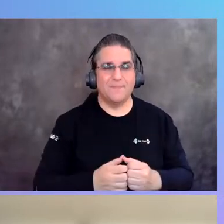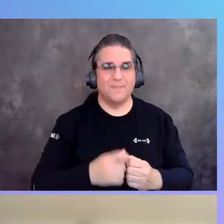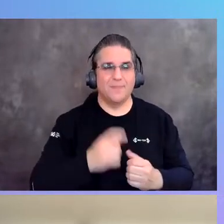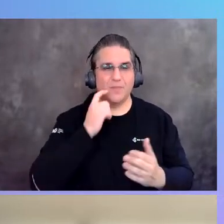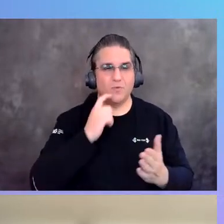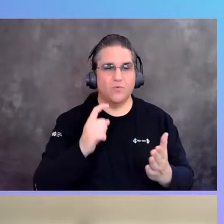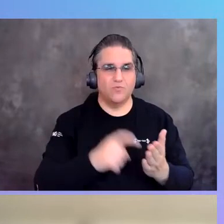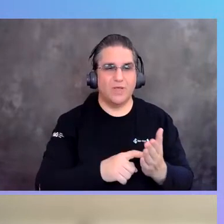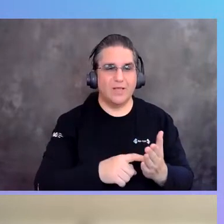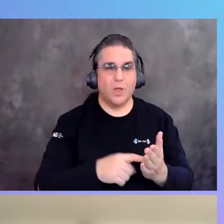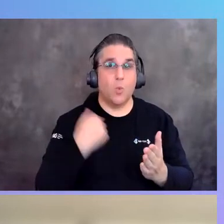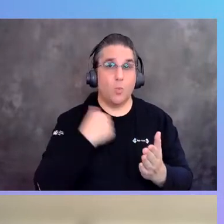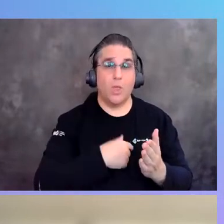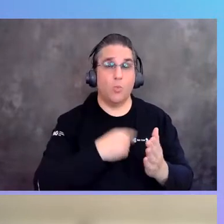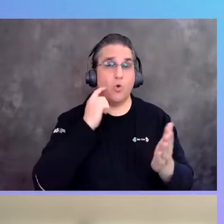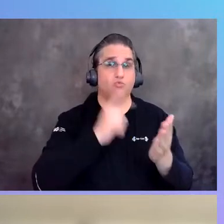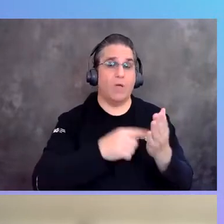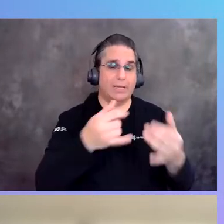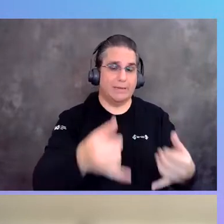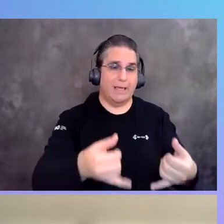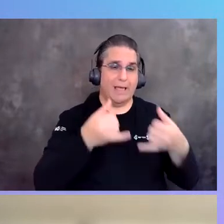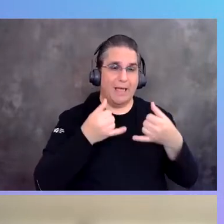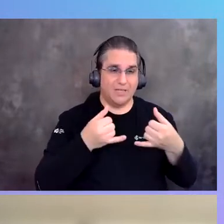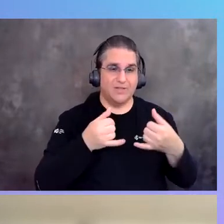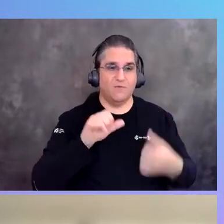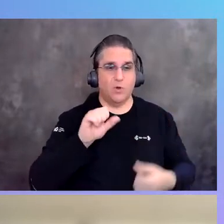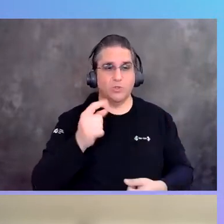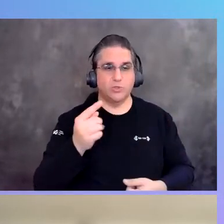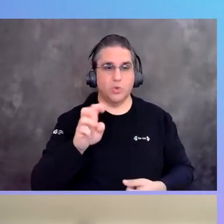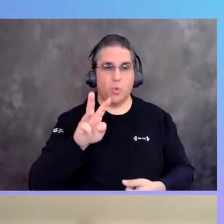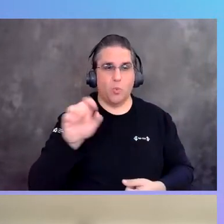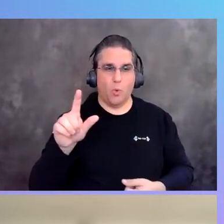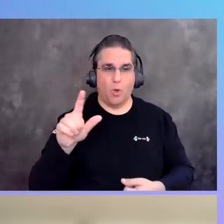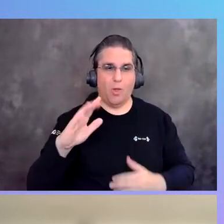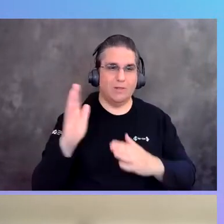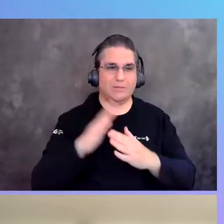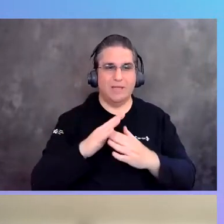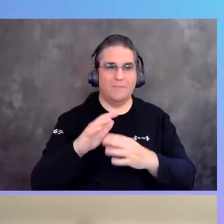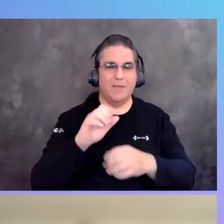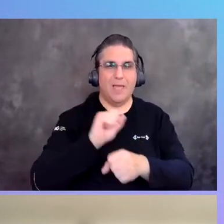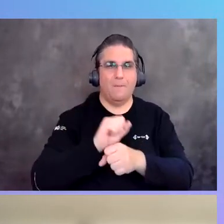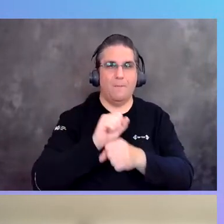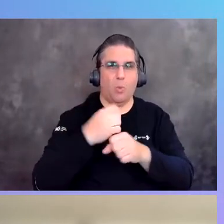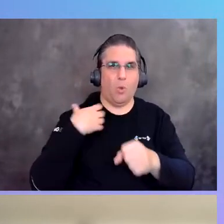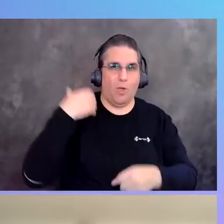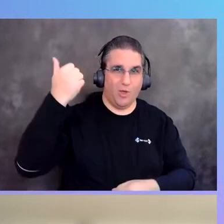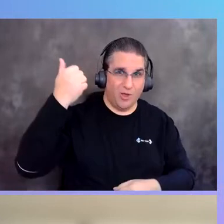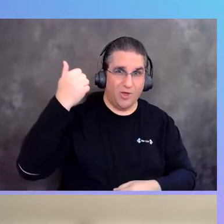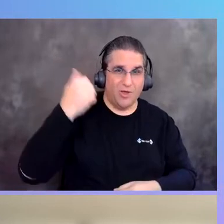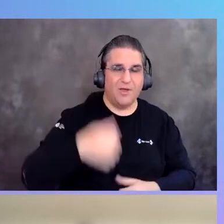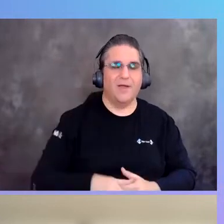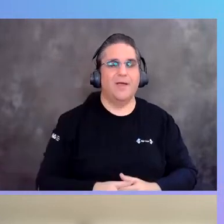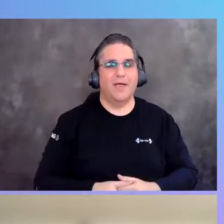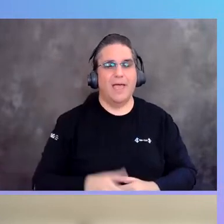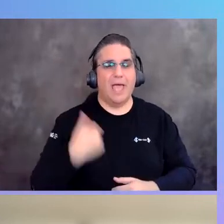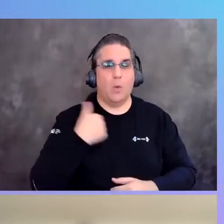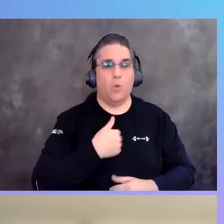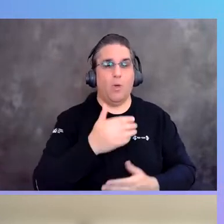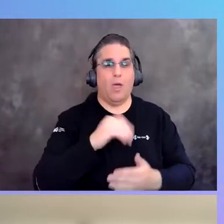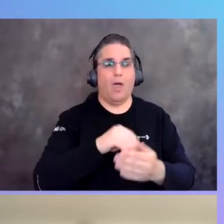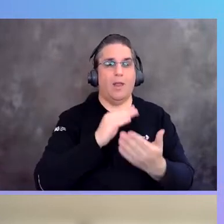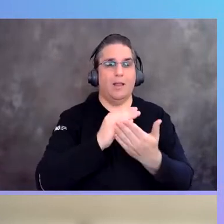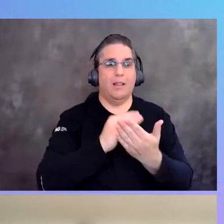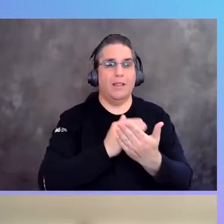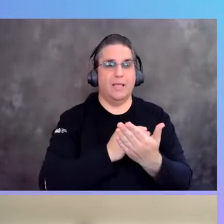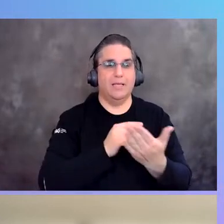global employer. So in terms of our inclusion, and we were part of and a member of the Valuable 500. So this is about